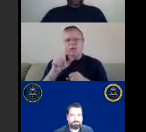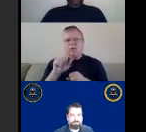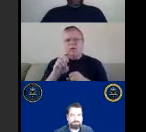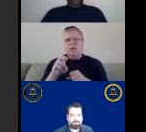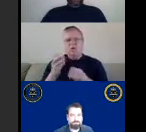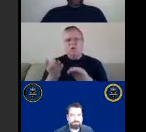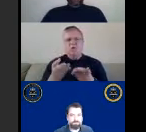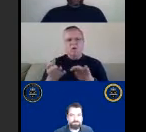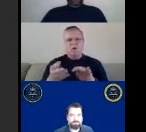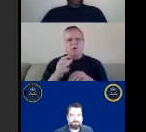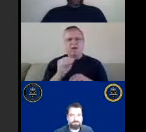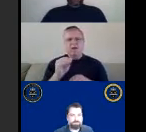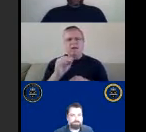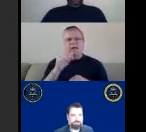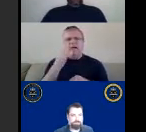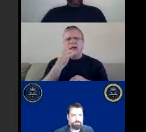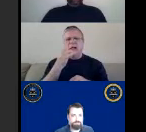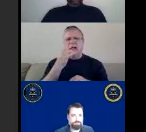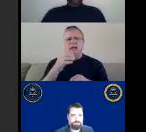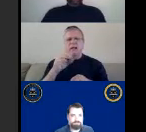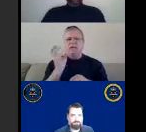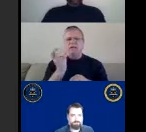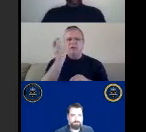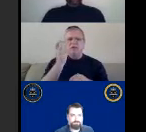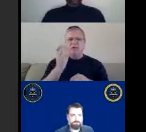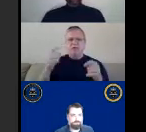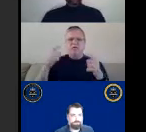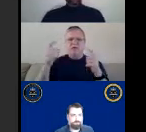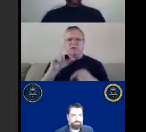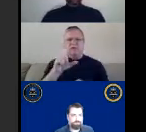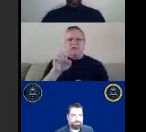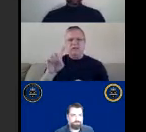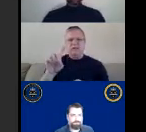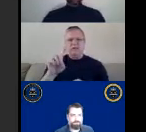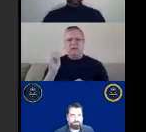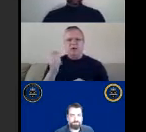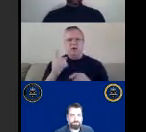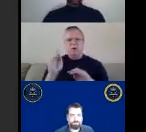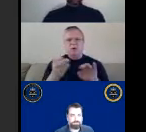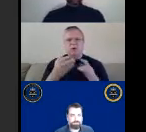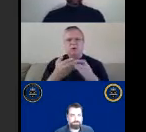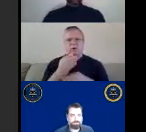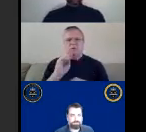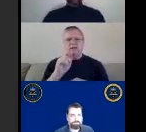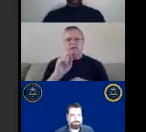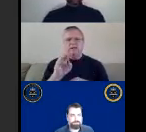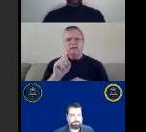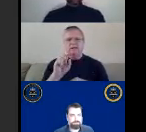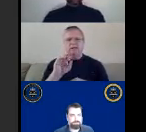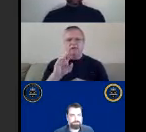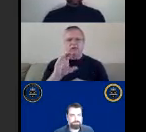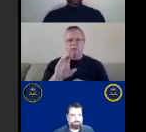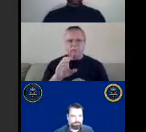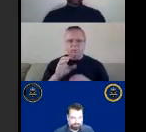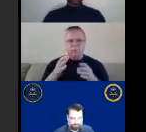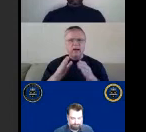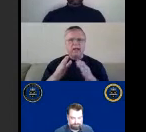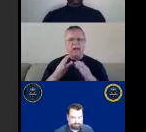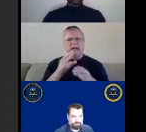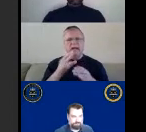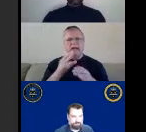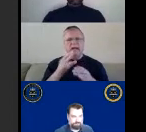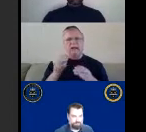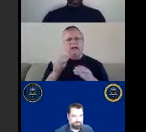LED. For construction management, all loading would be through the existing script way. Dumpsters placed within the footprint of the building and the existing